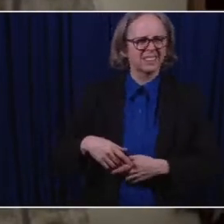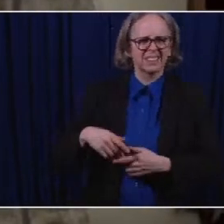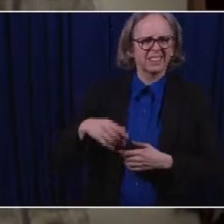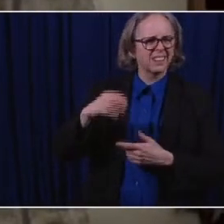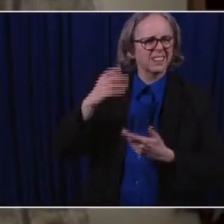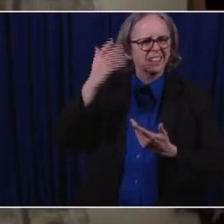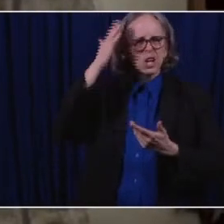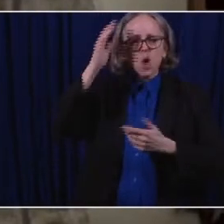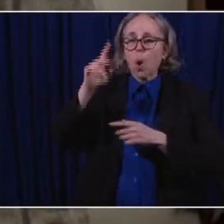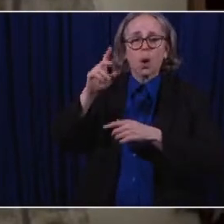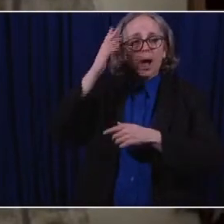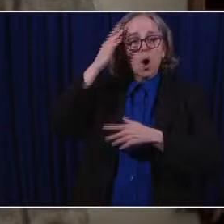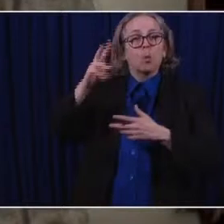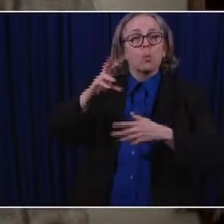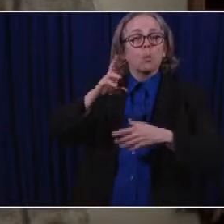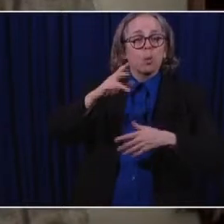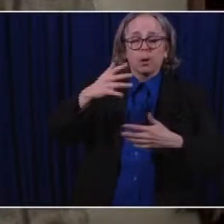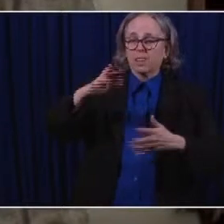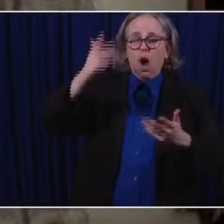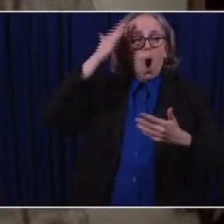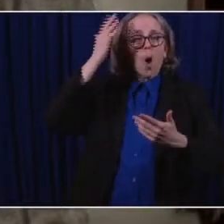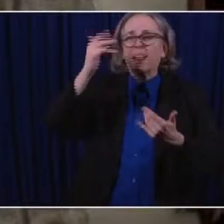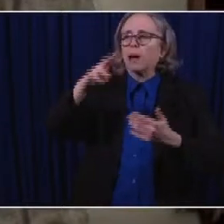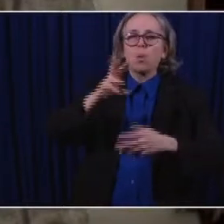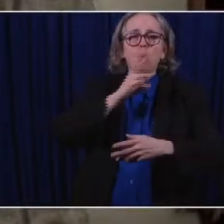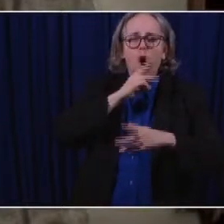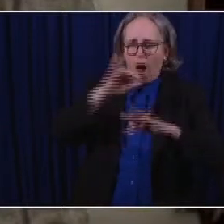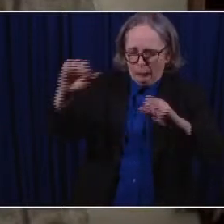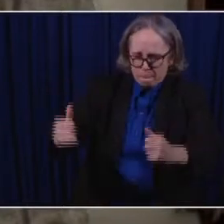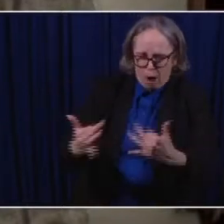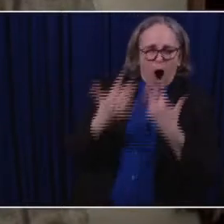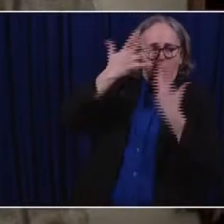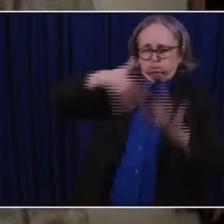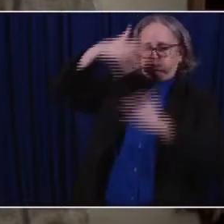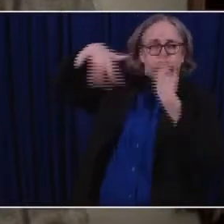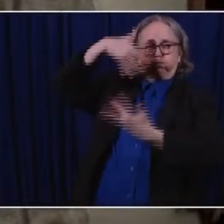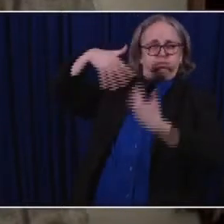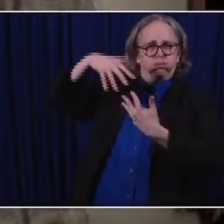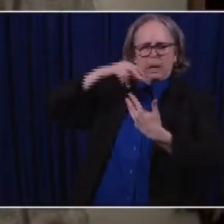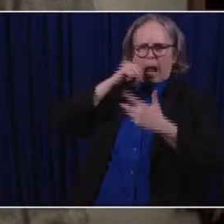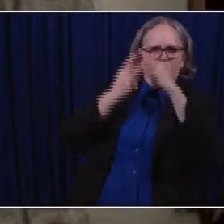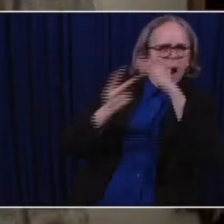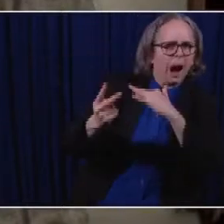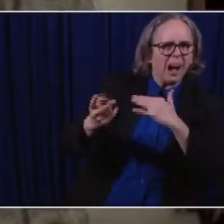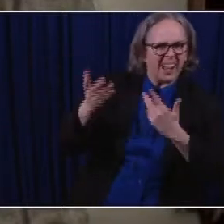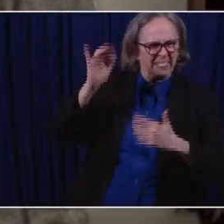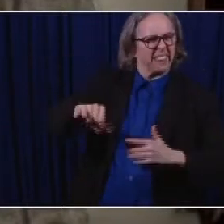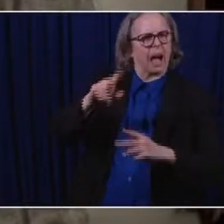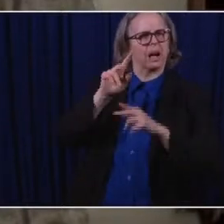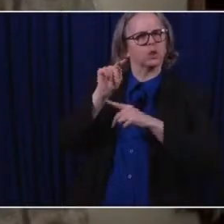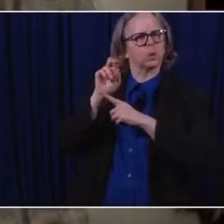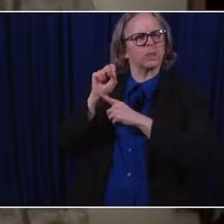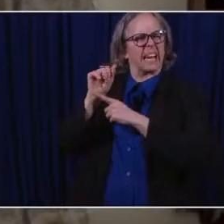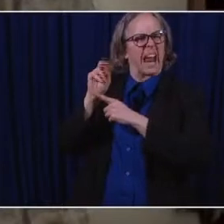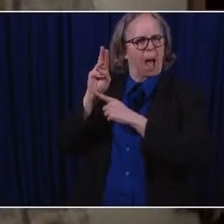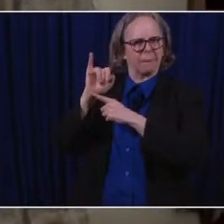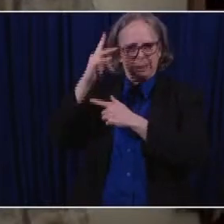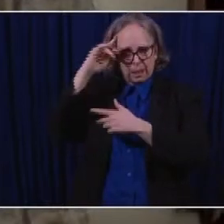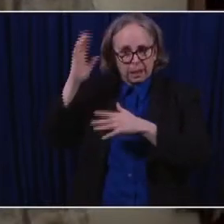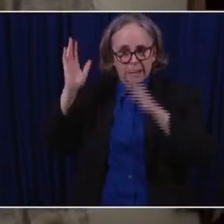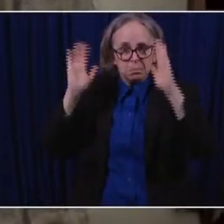emergency that has not occurred in most people's lifetimes. I guess it's occurred within a few